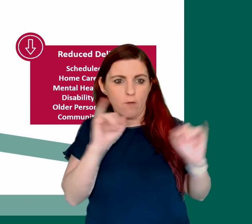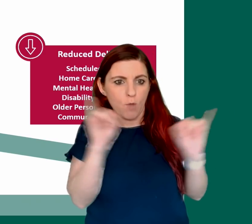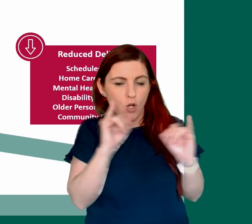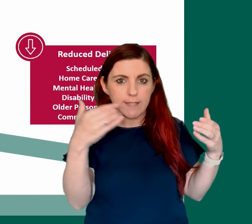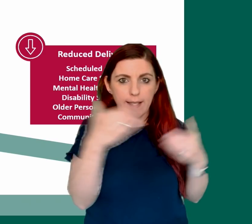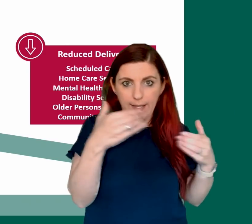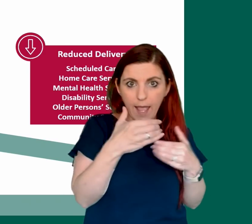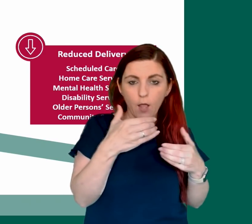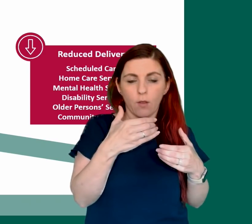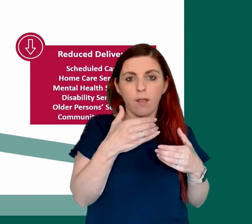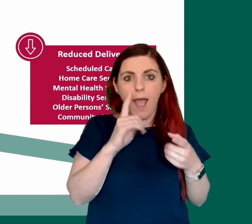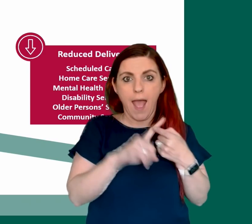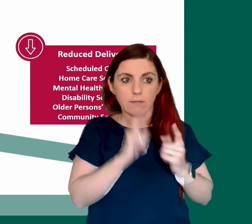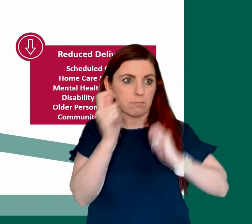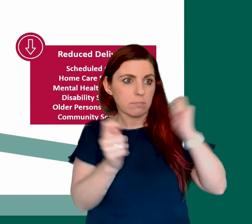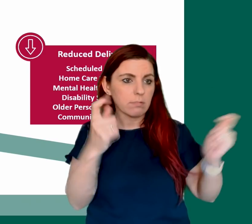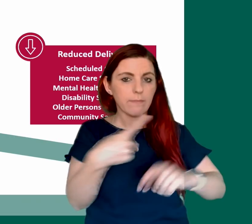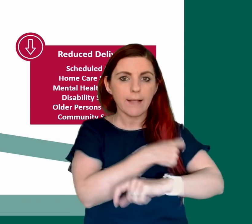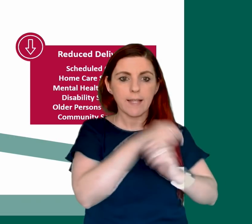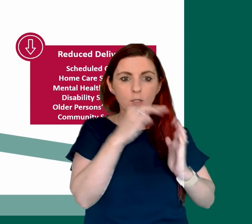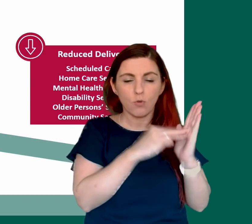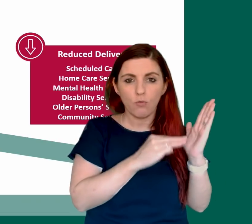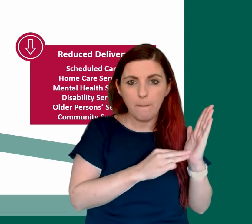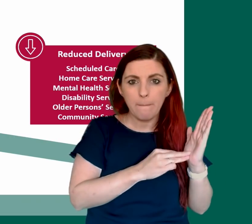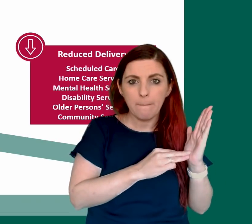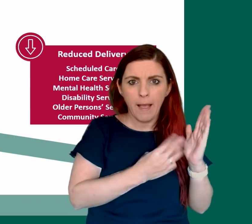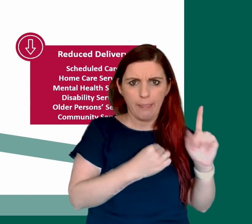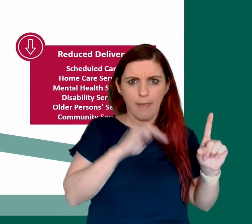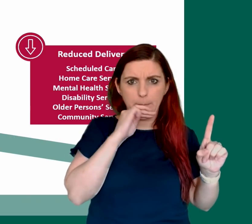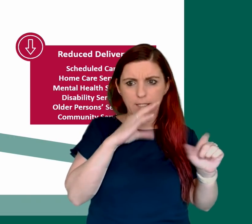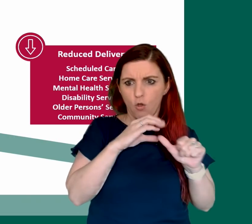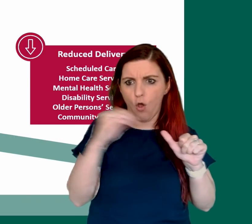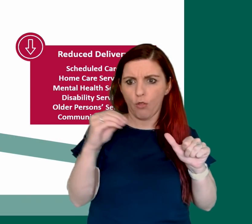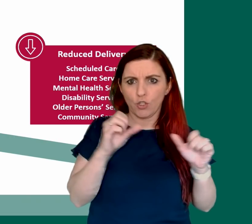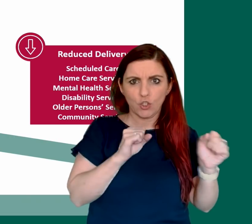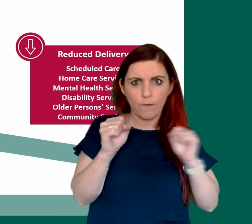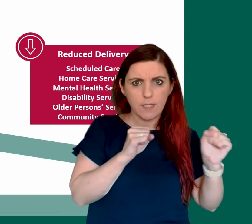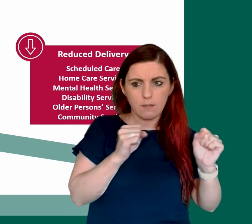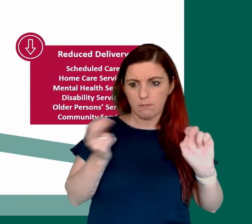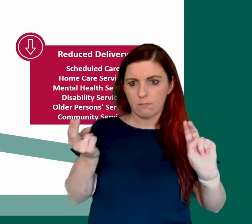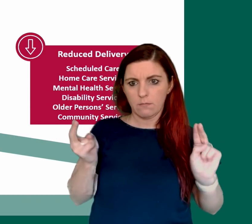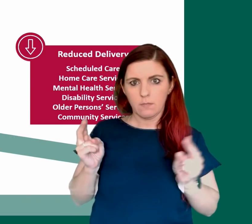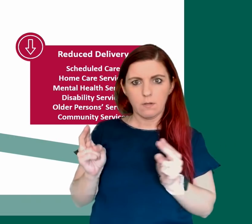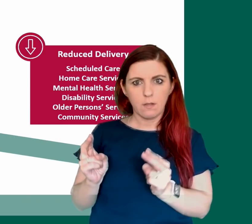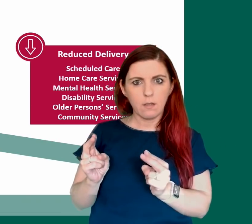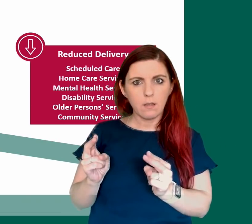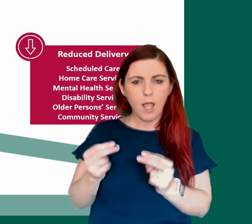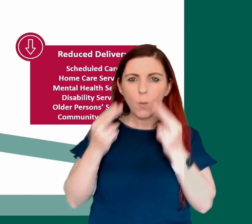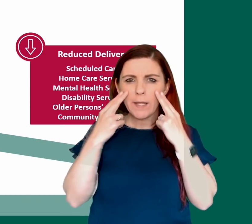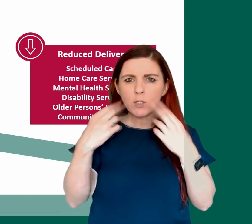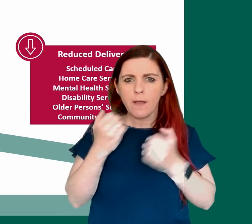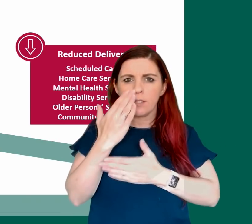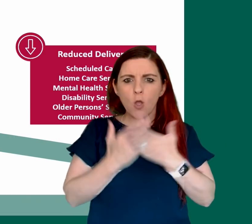also rolling out the vaccination and booster programme with, I suppose, pressures on critical care, we also have to maintain a certain amount of capacity around our